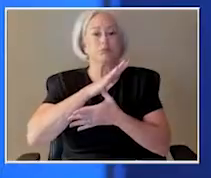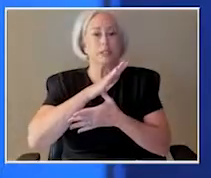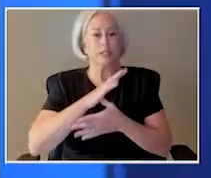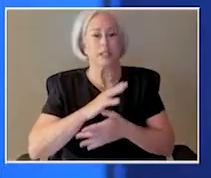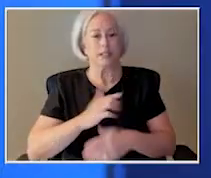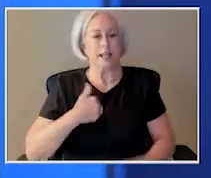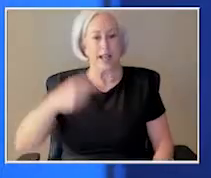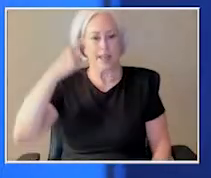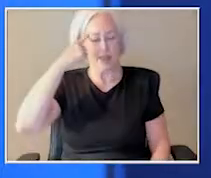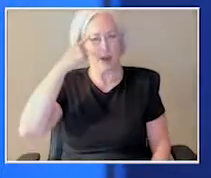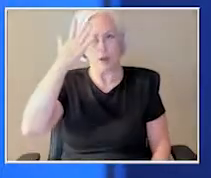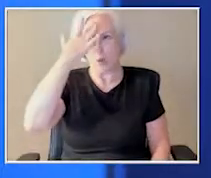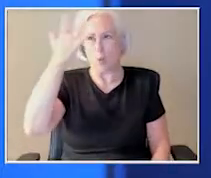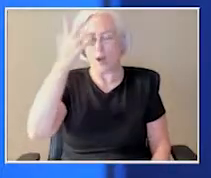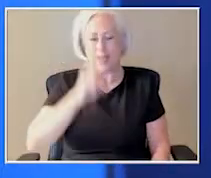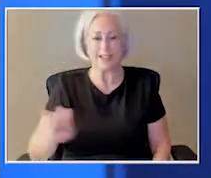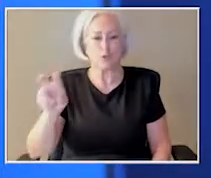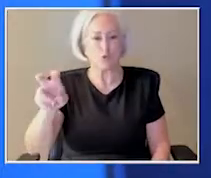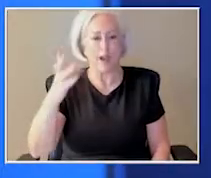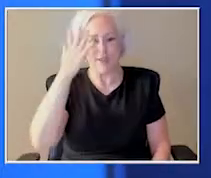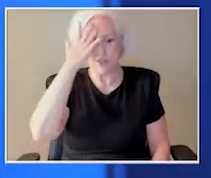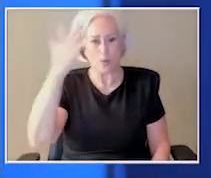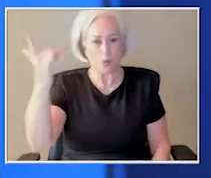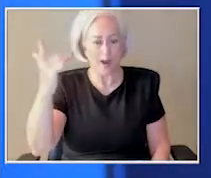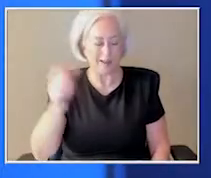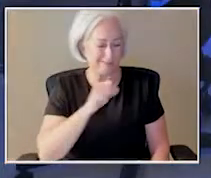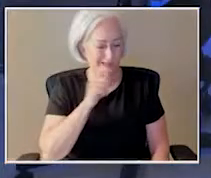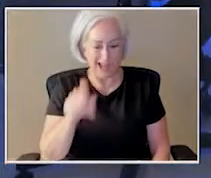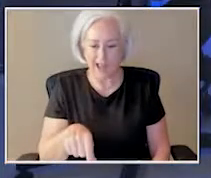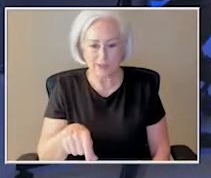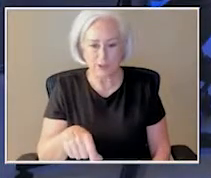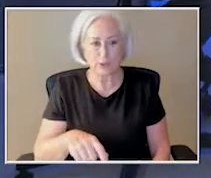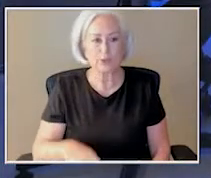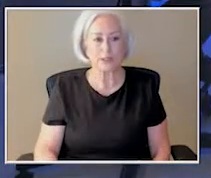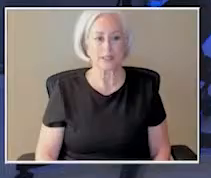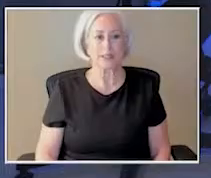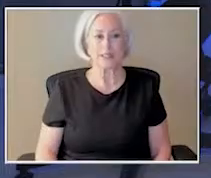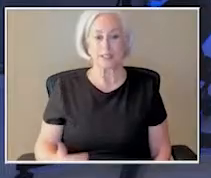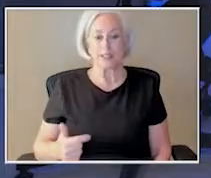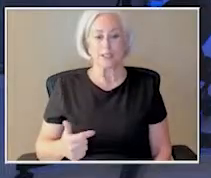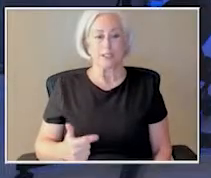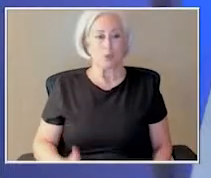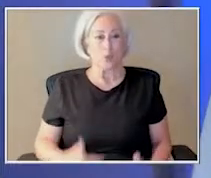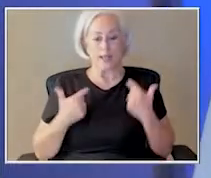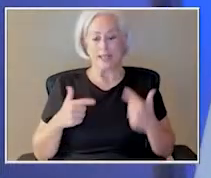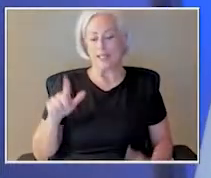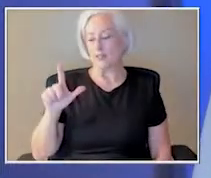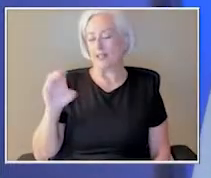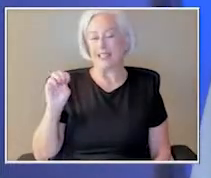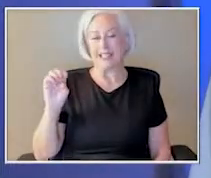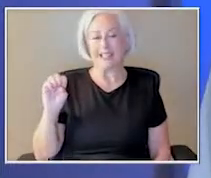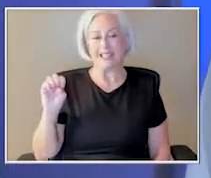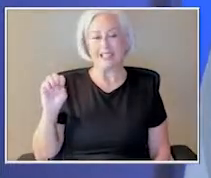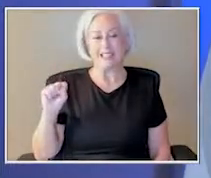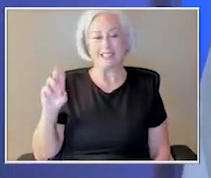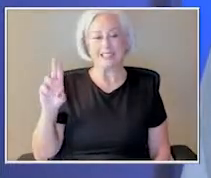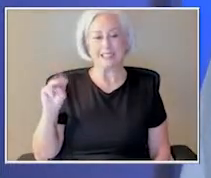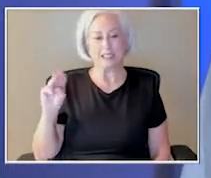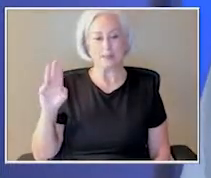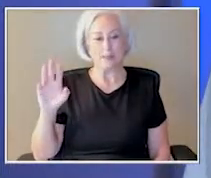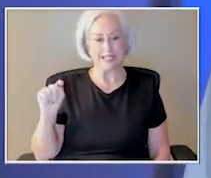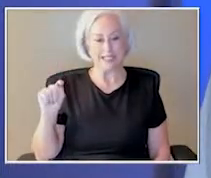why travel? When you don't have to. Yeah, we live in the summits, so it's just a very short drive,